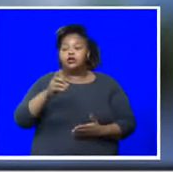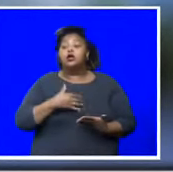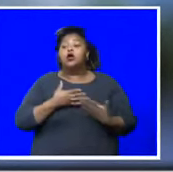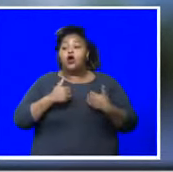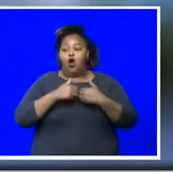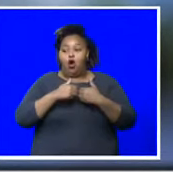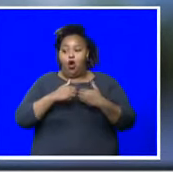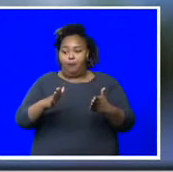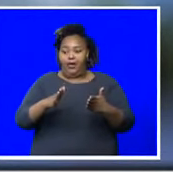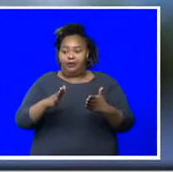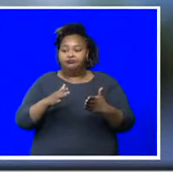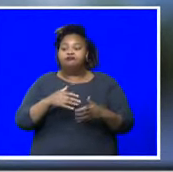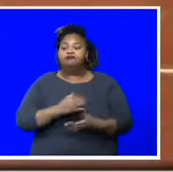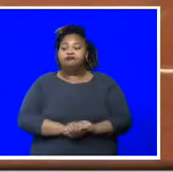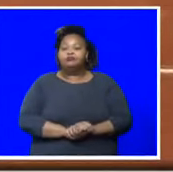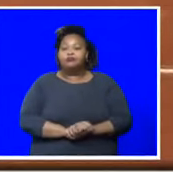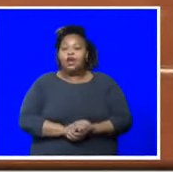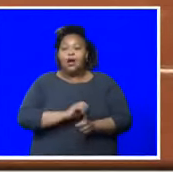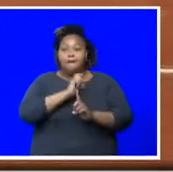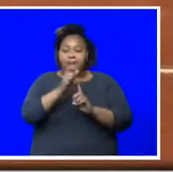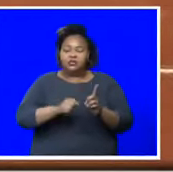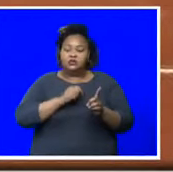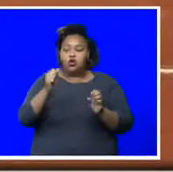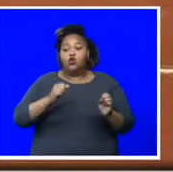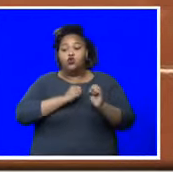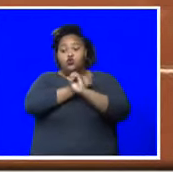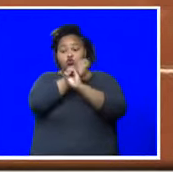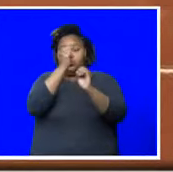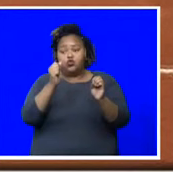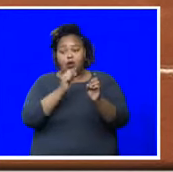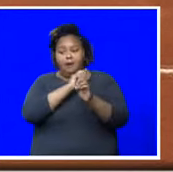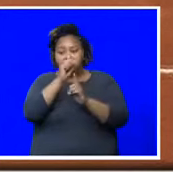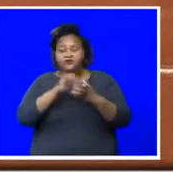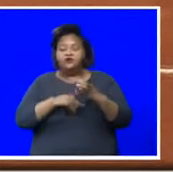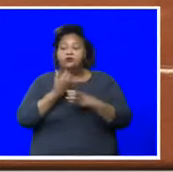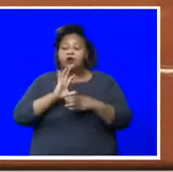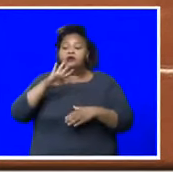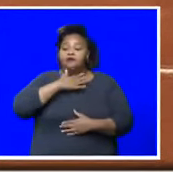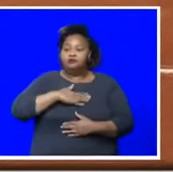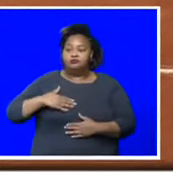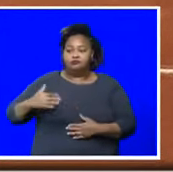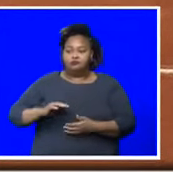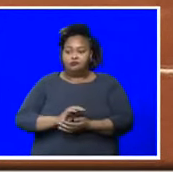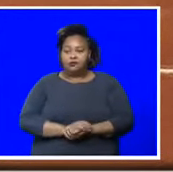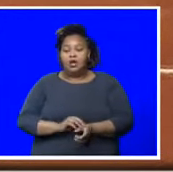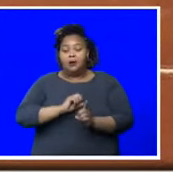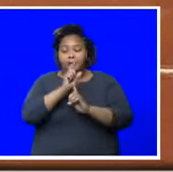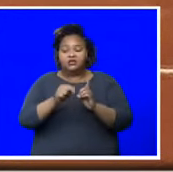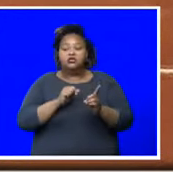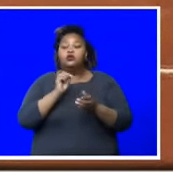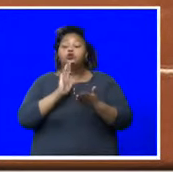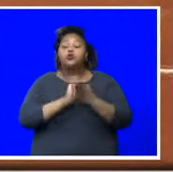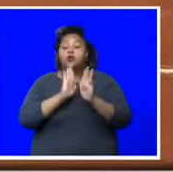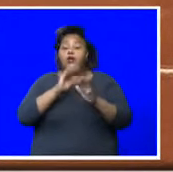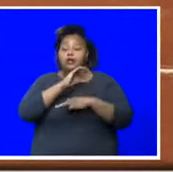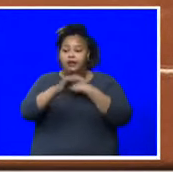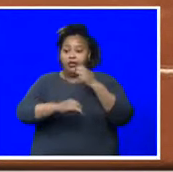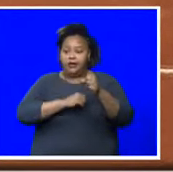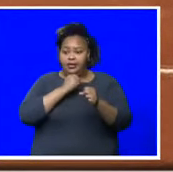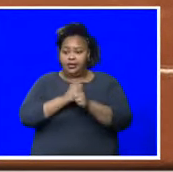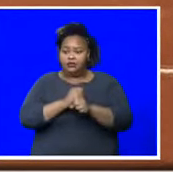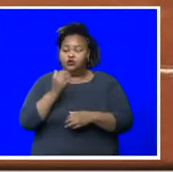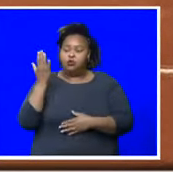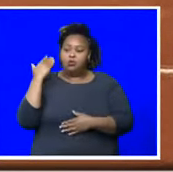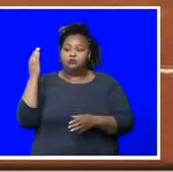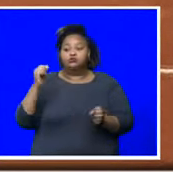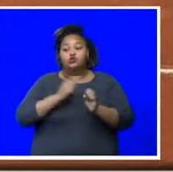Zverev wa-7 lase-Germany kumancamo walenzebe. Alcaraz lona mnyaka le-19 washaya Rafael Nadal kanye Novak Djokovic emdlaleni